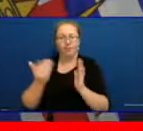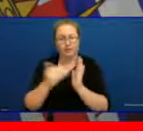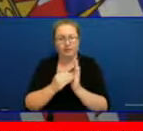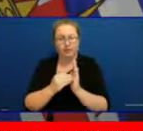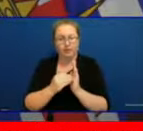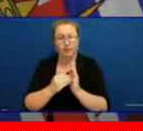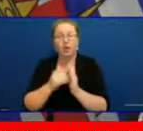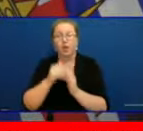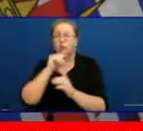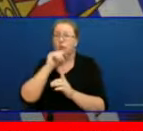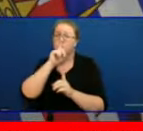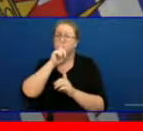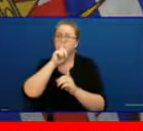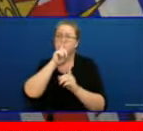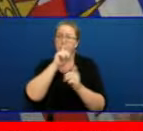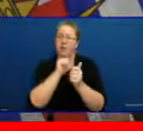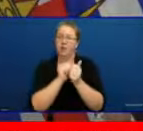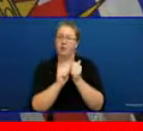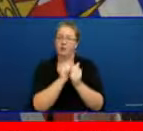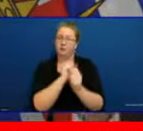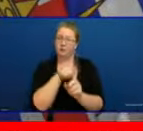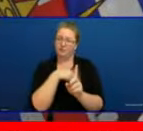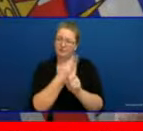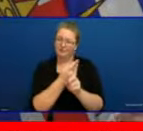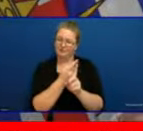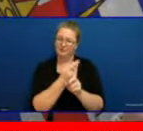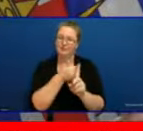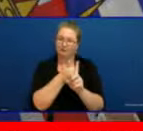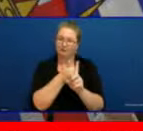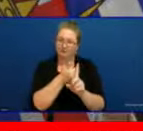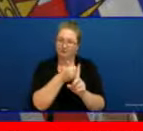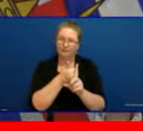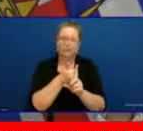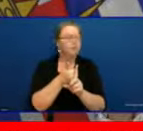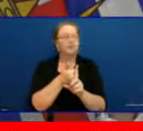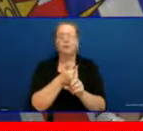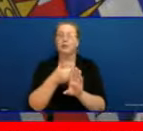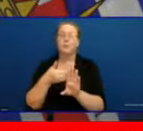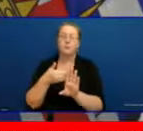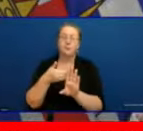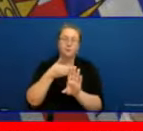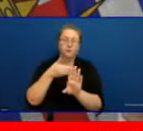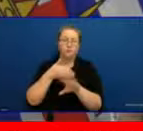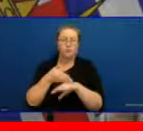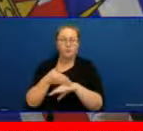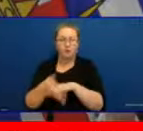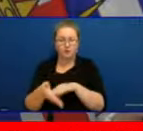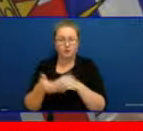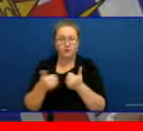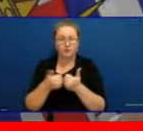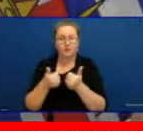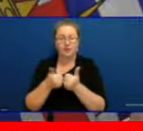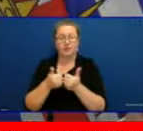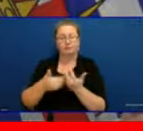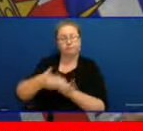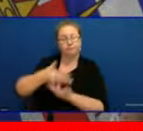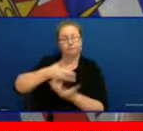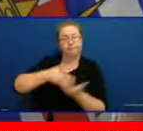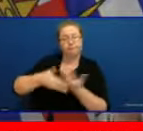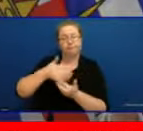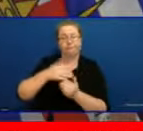just the sport, although that is part of it, but it's when we move around and we are coming together before and after